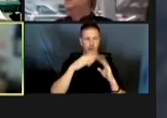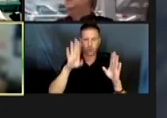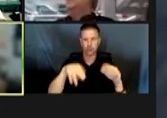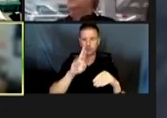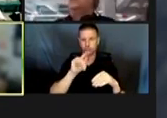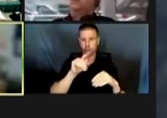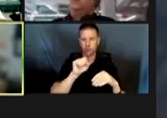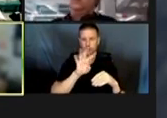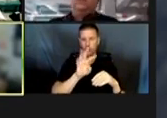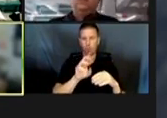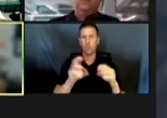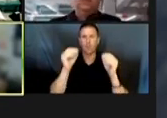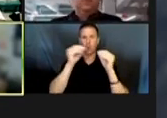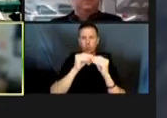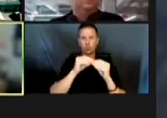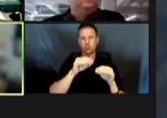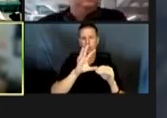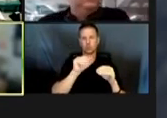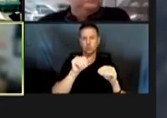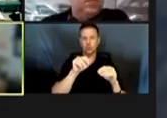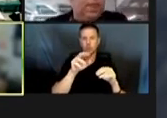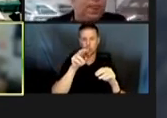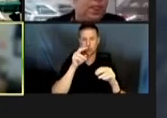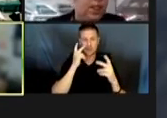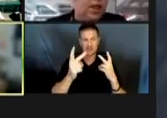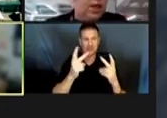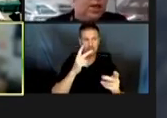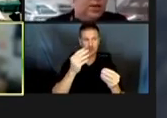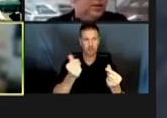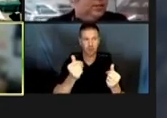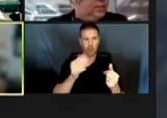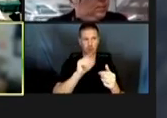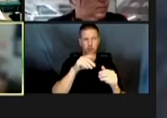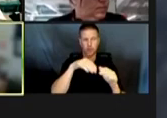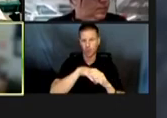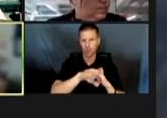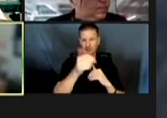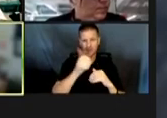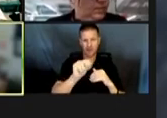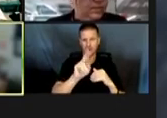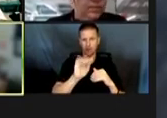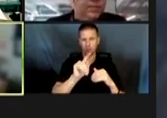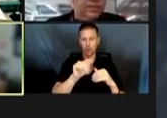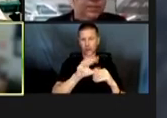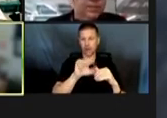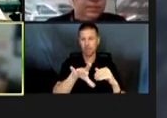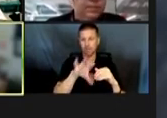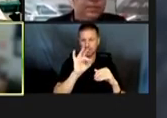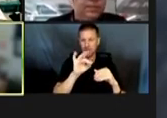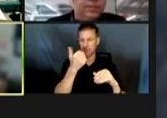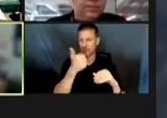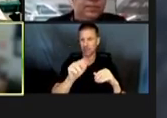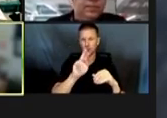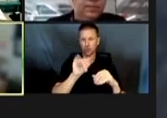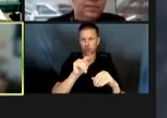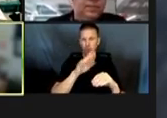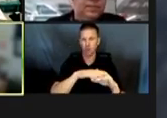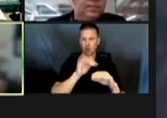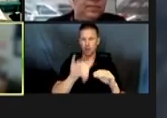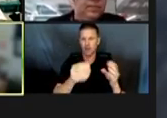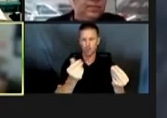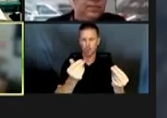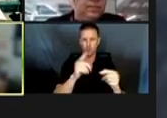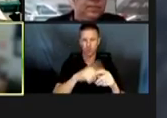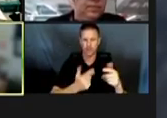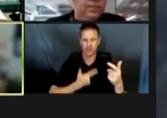four or more, and view the property and go into any unit and pick any unit on that property to live